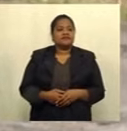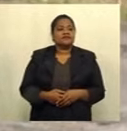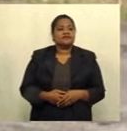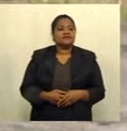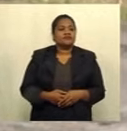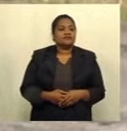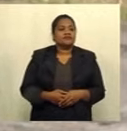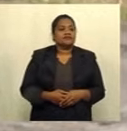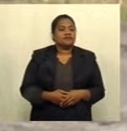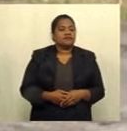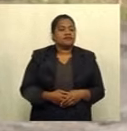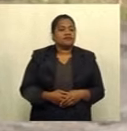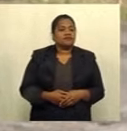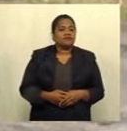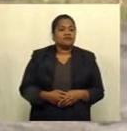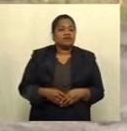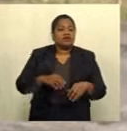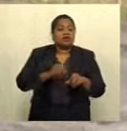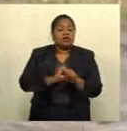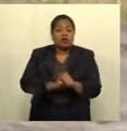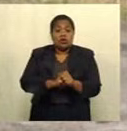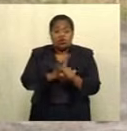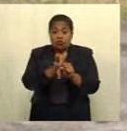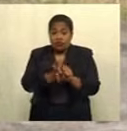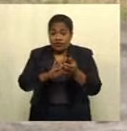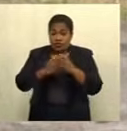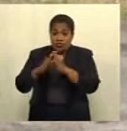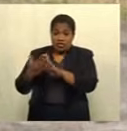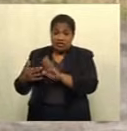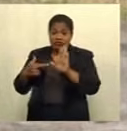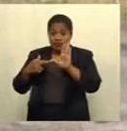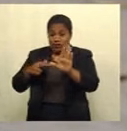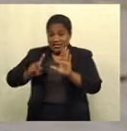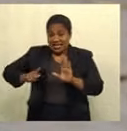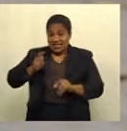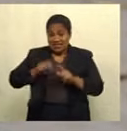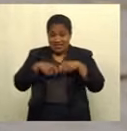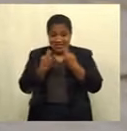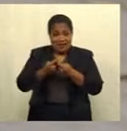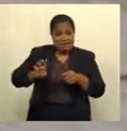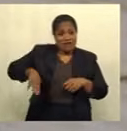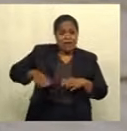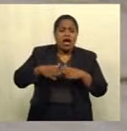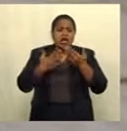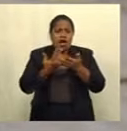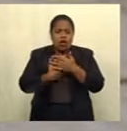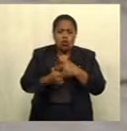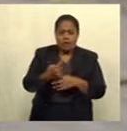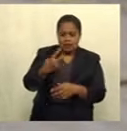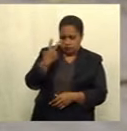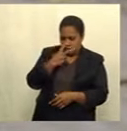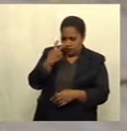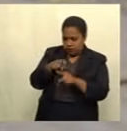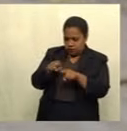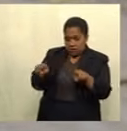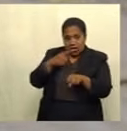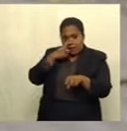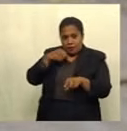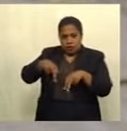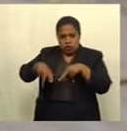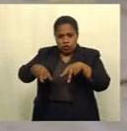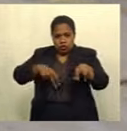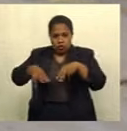COVID Community Response Team member Sermaia Mbawanga says they are keeping a close watch of people's movement day and